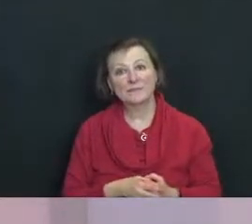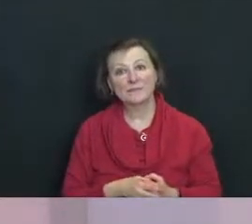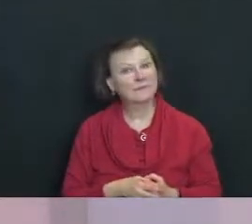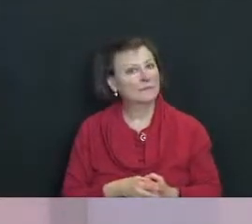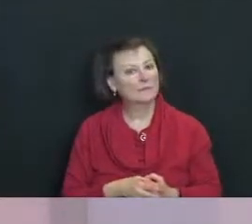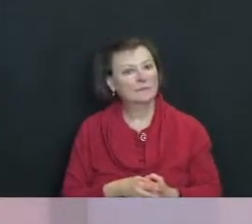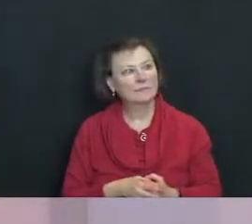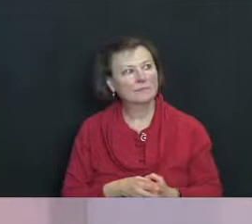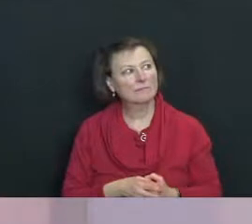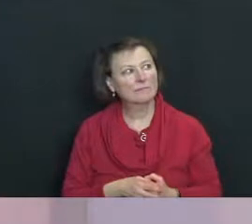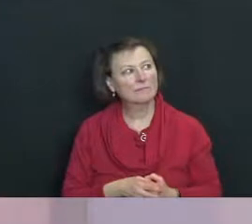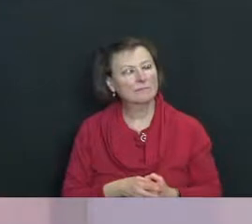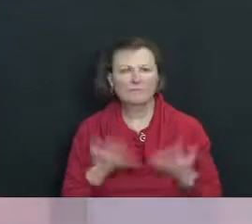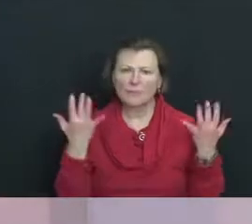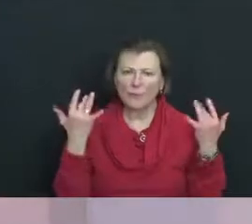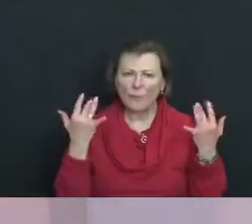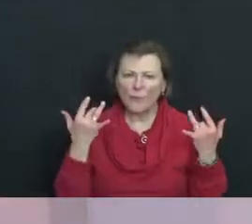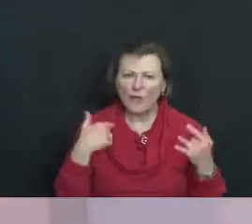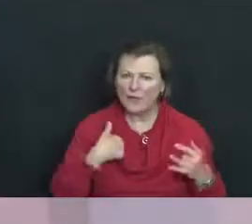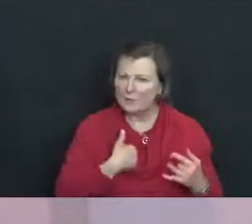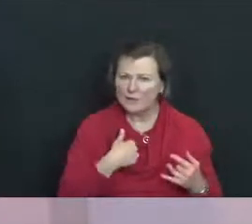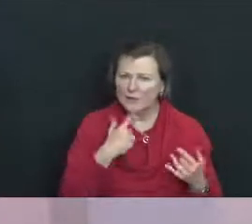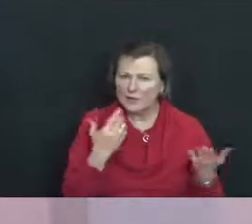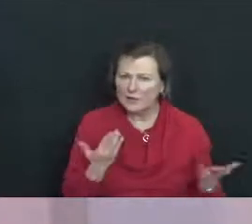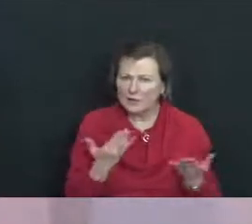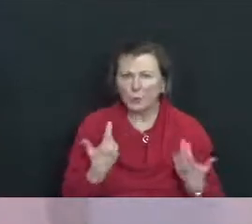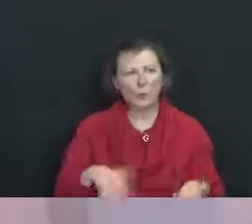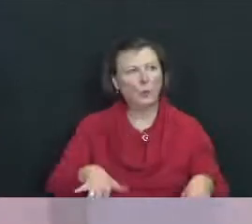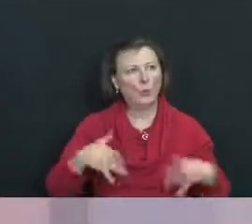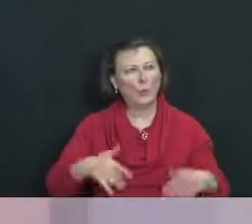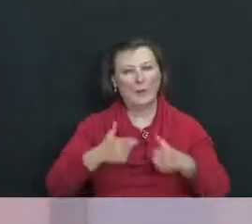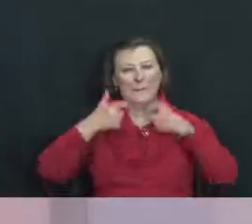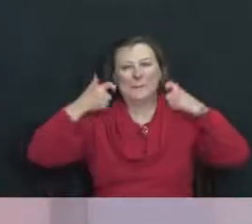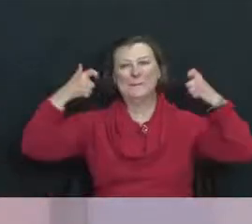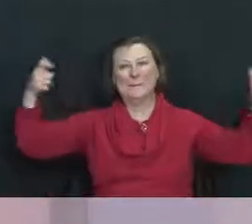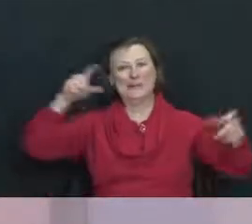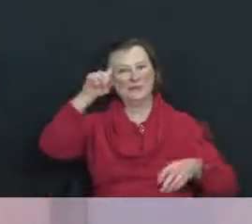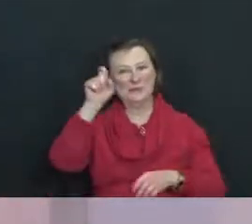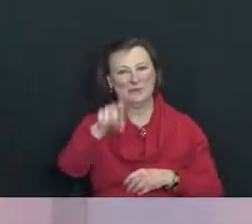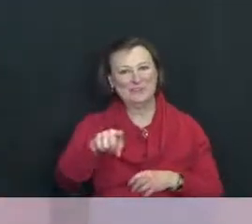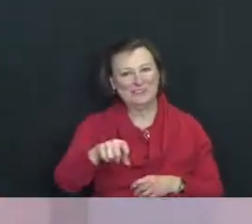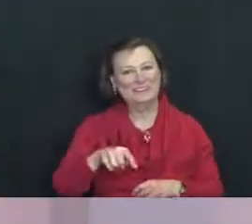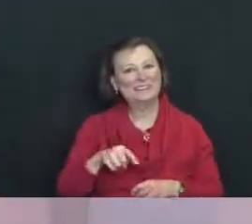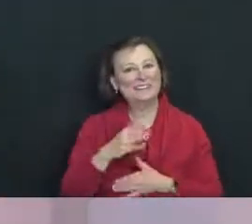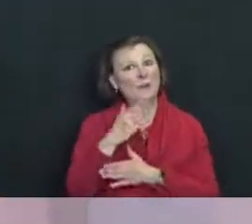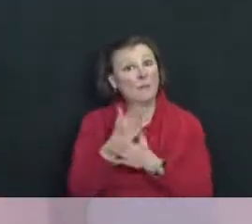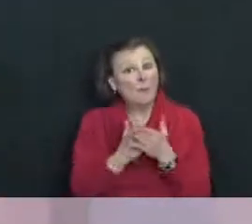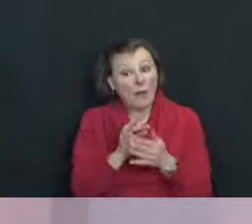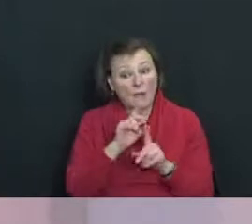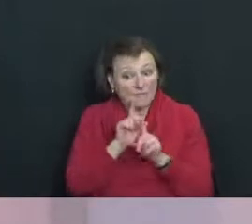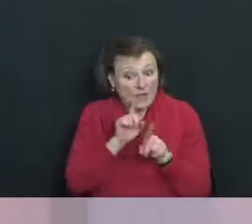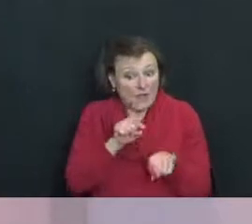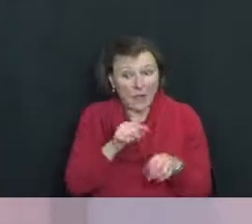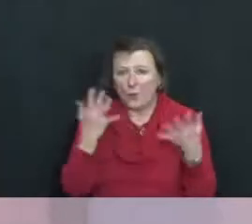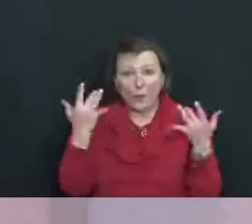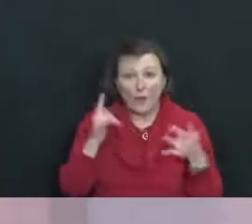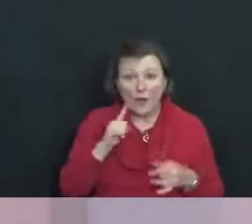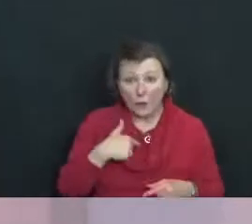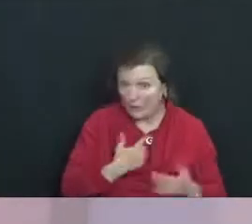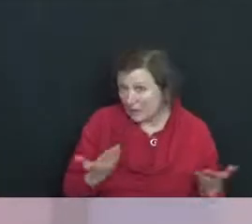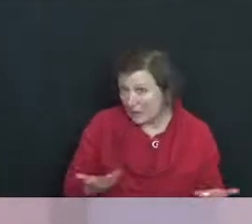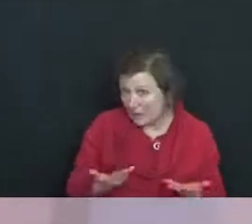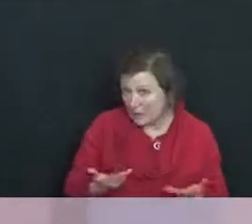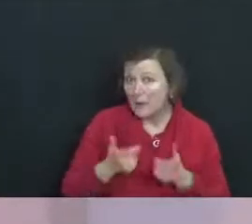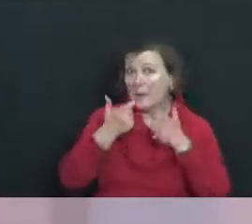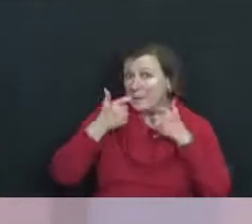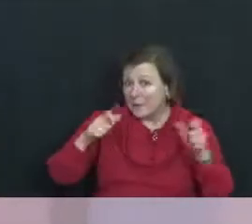Why are we here? That's a big question. I think a big part of the answer is, why are we here? I think